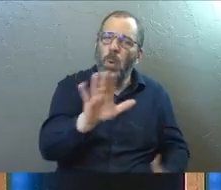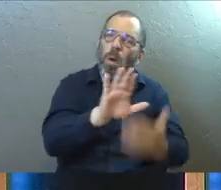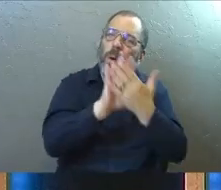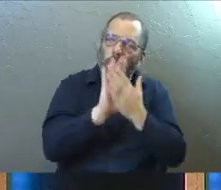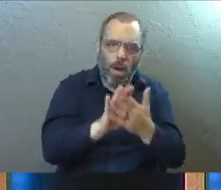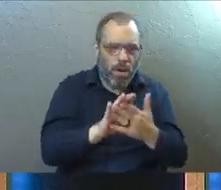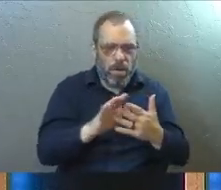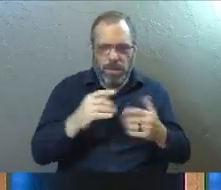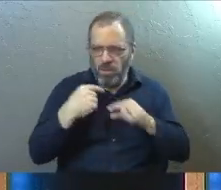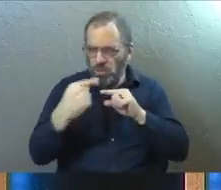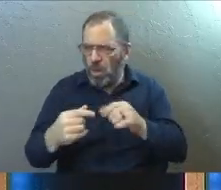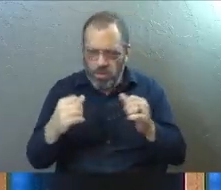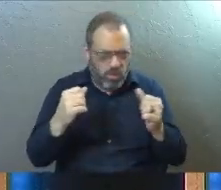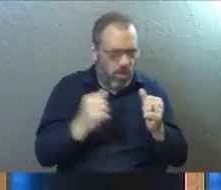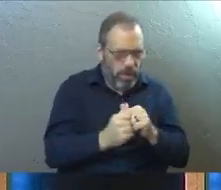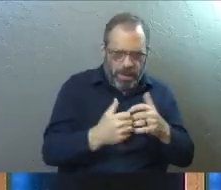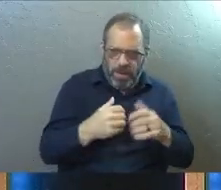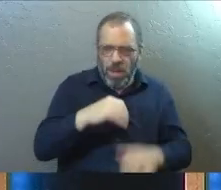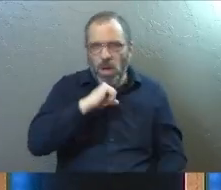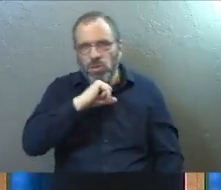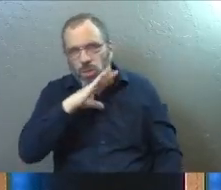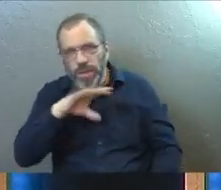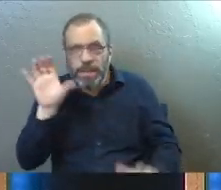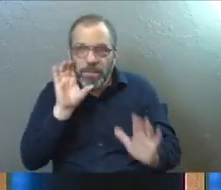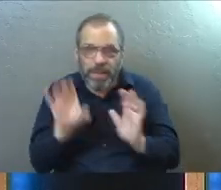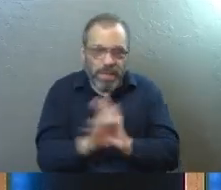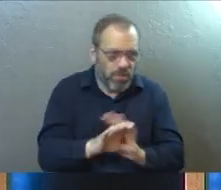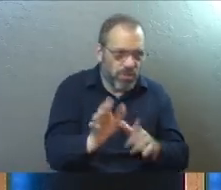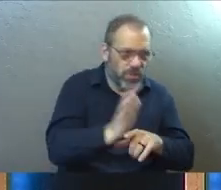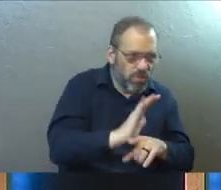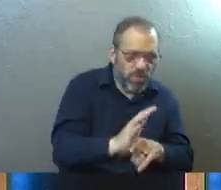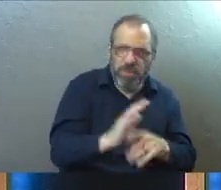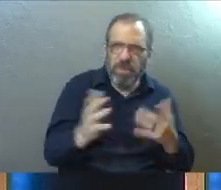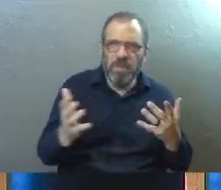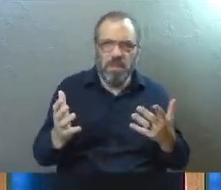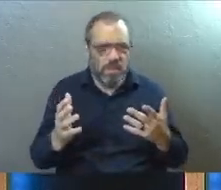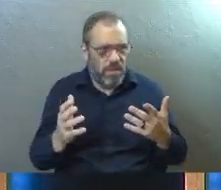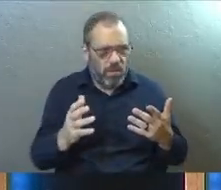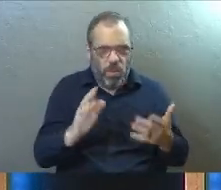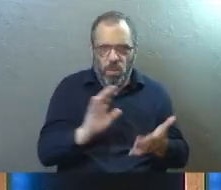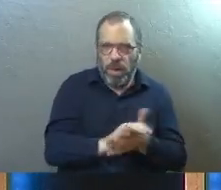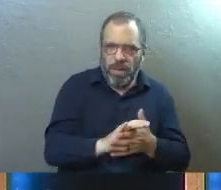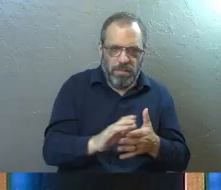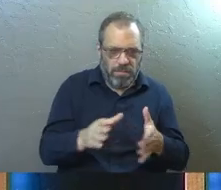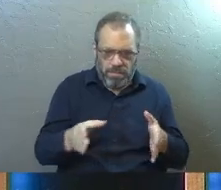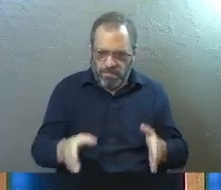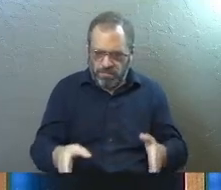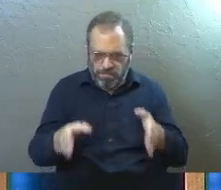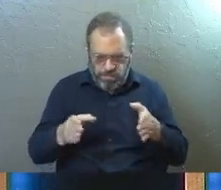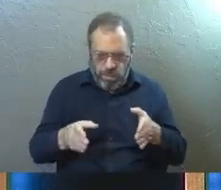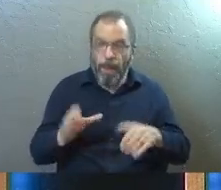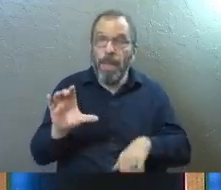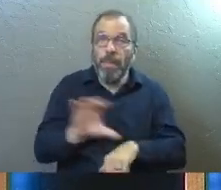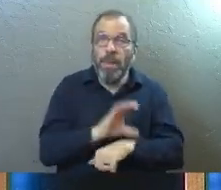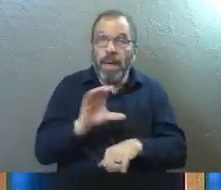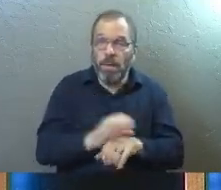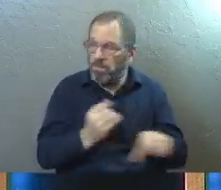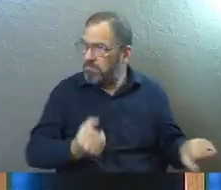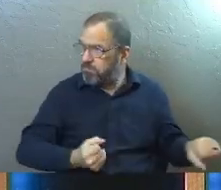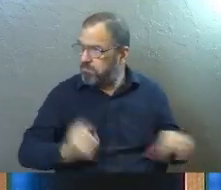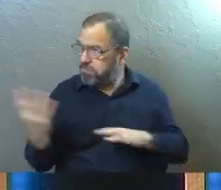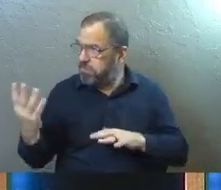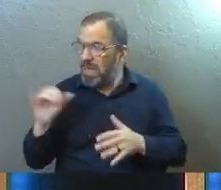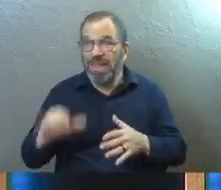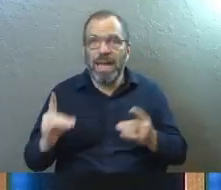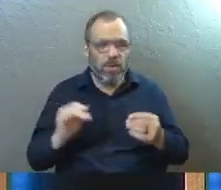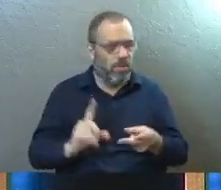and previous stuff, struggles with pornography, all kinds of stuff. And go, hey, what was that for you? What did a bumper look like? Maybe I got rid of my computer, man, because that was something